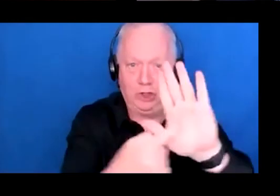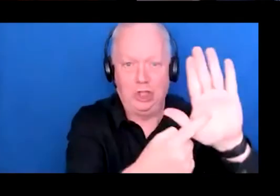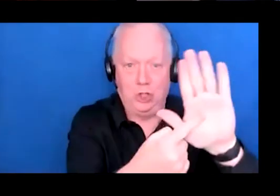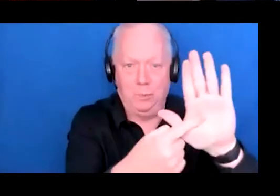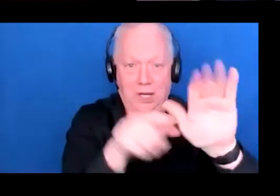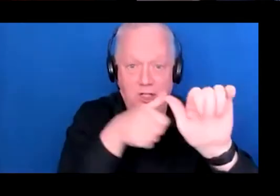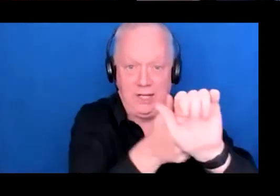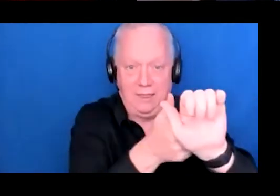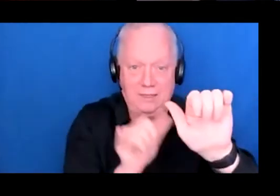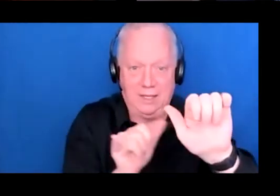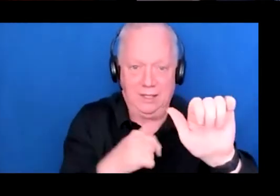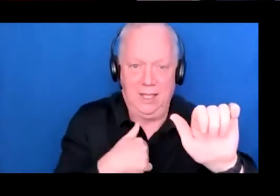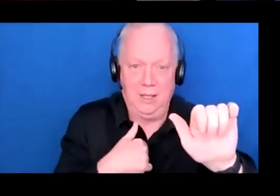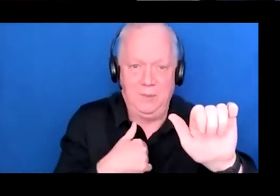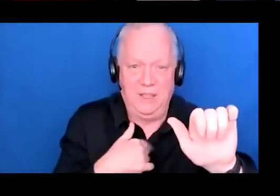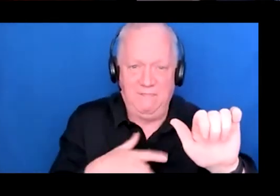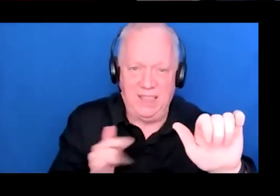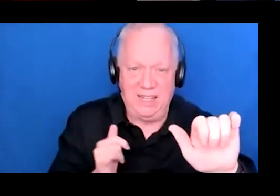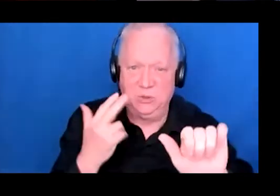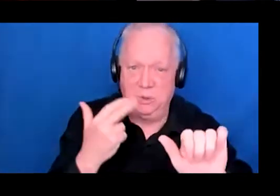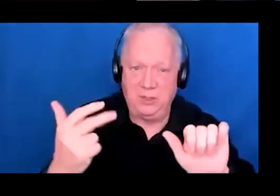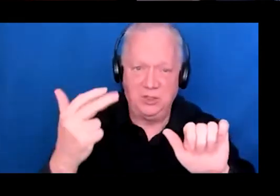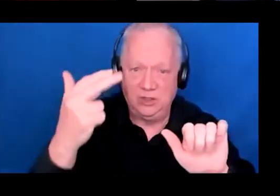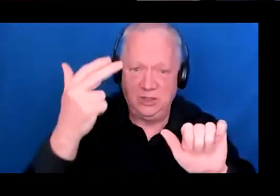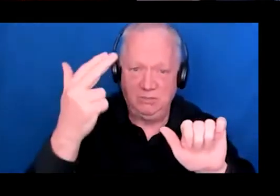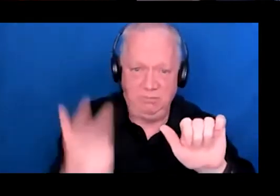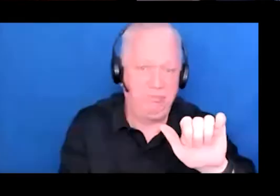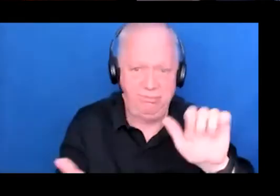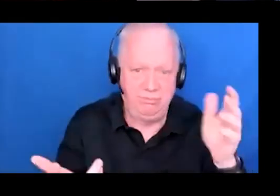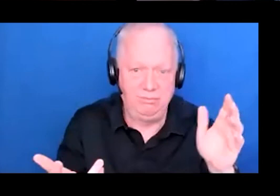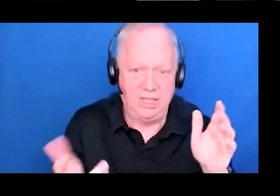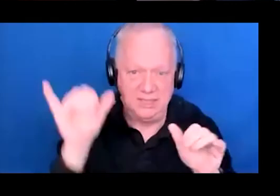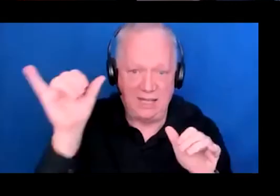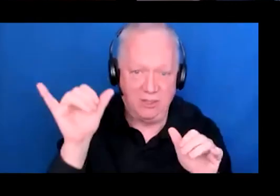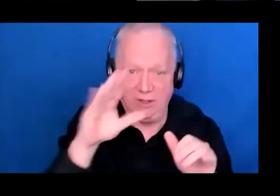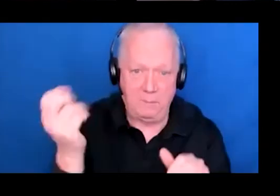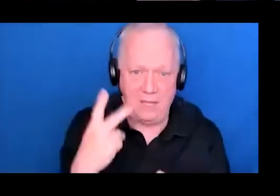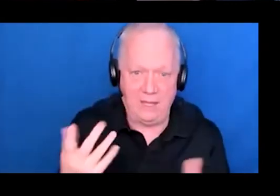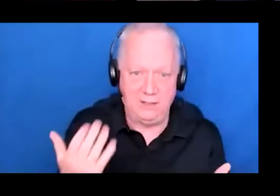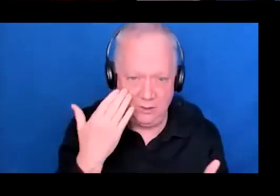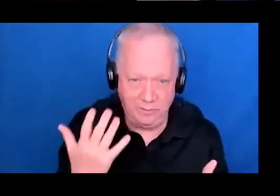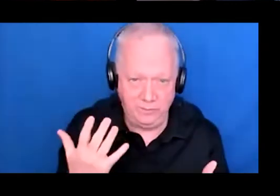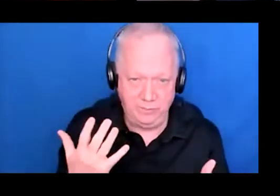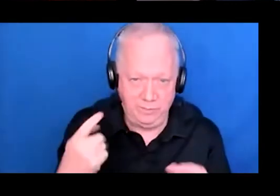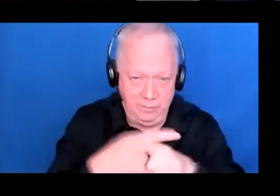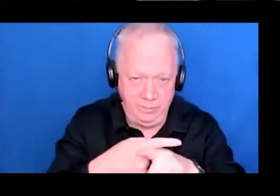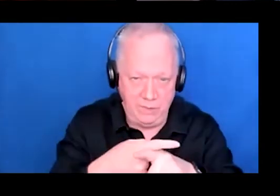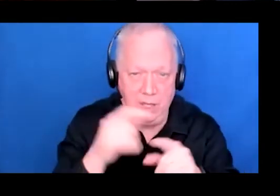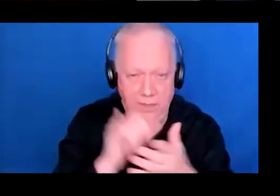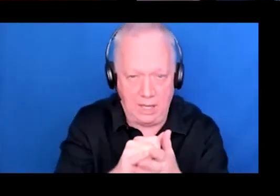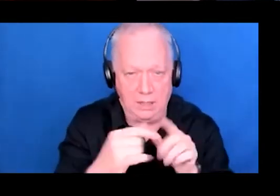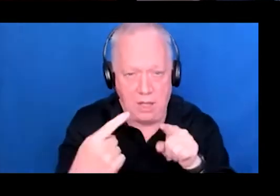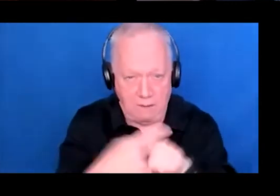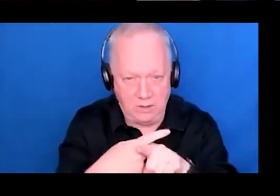then underneath there's like, I feel like swimming out in the middle of the ocean and just staying out there and never coming back, you know? And so that